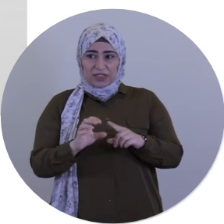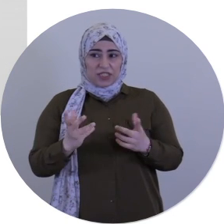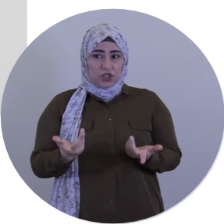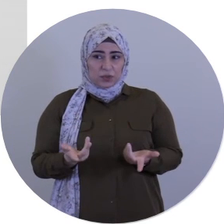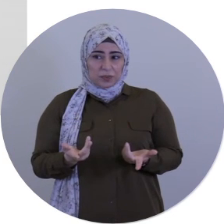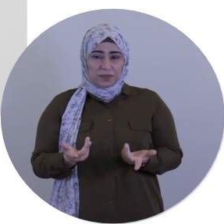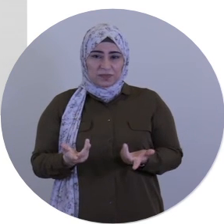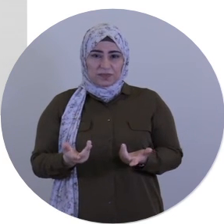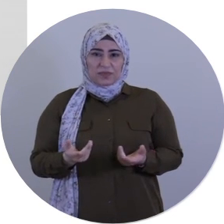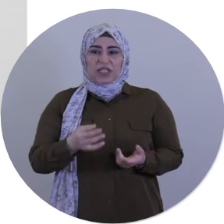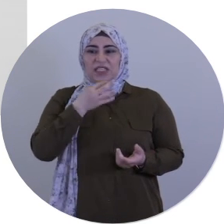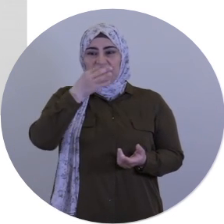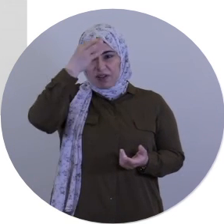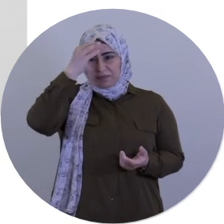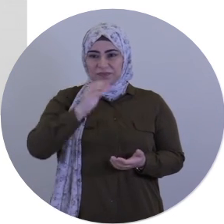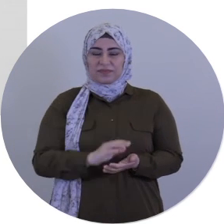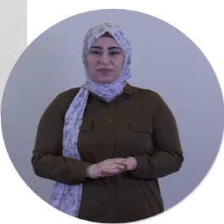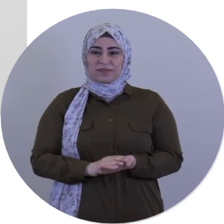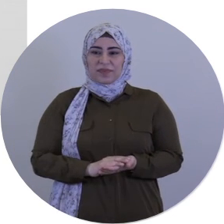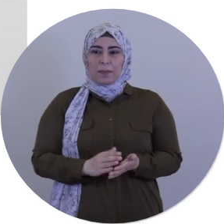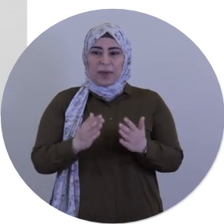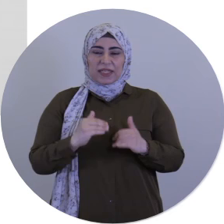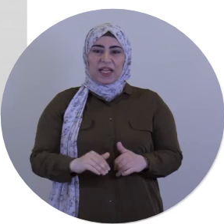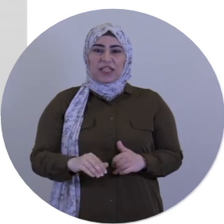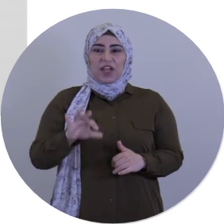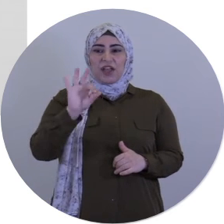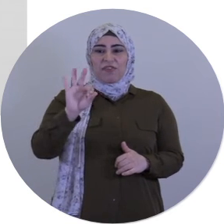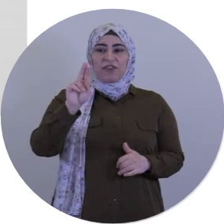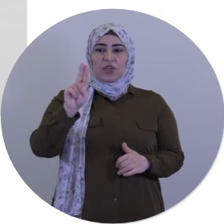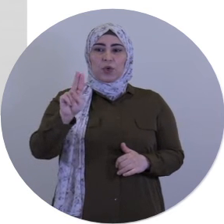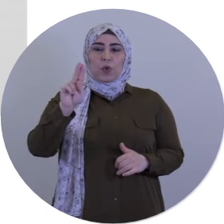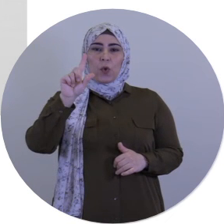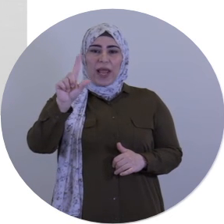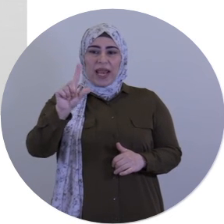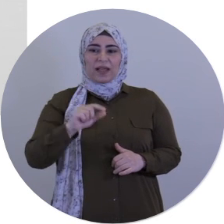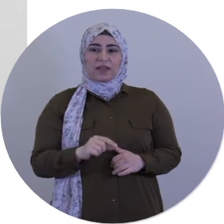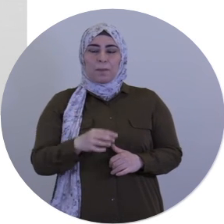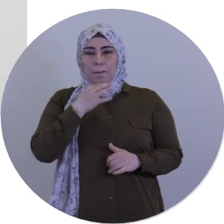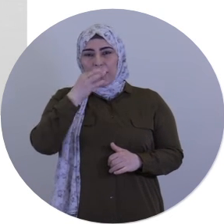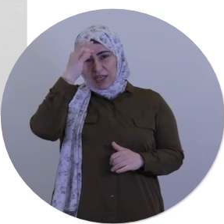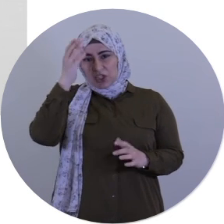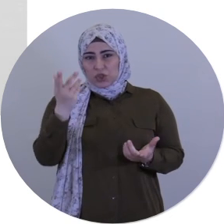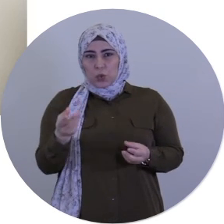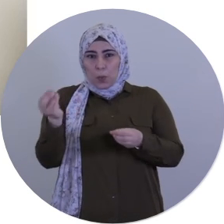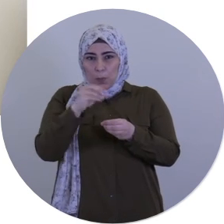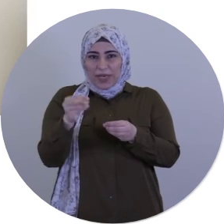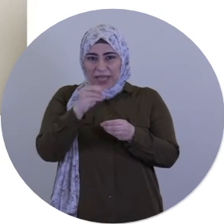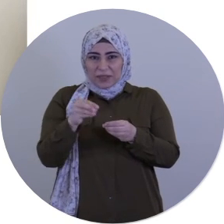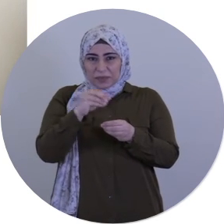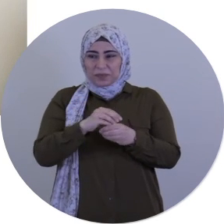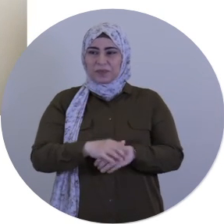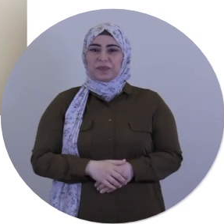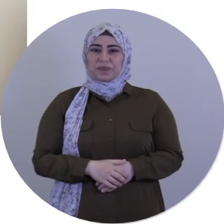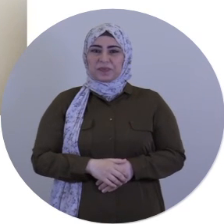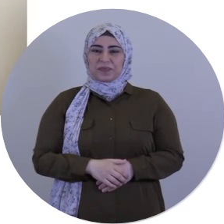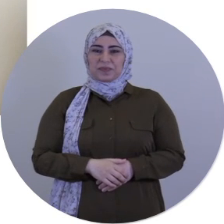given careful attention. And the last one here, he always tried his hardest and was tireless in his efforts. I'm sure you